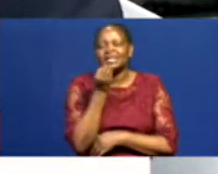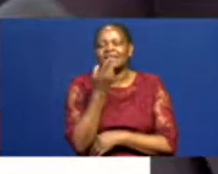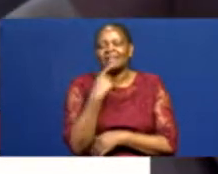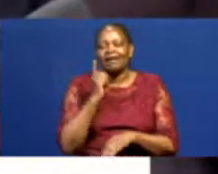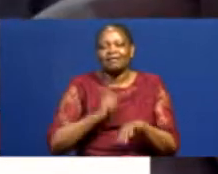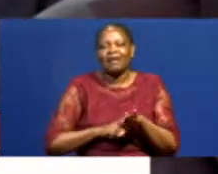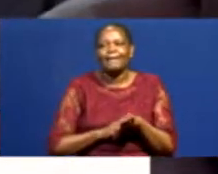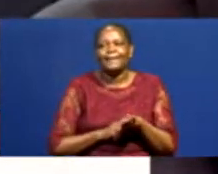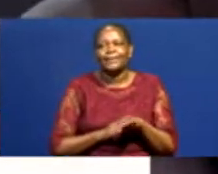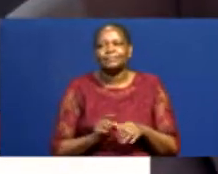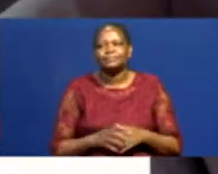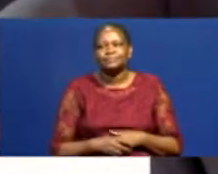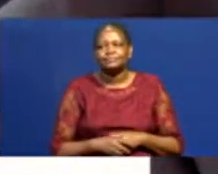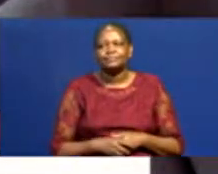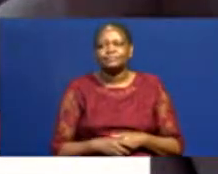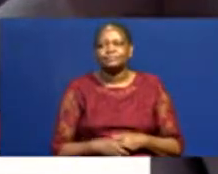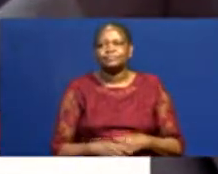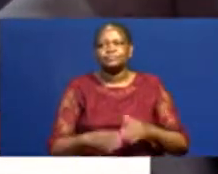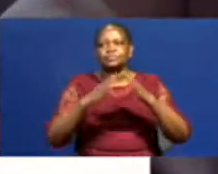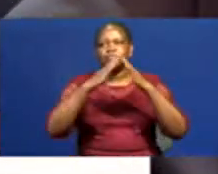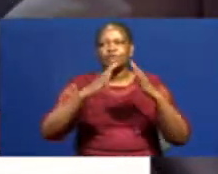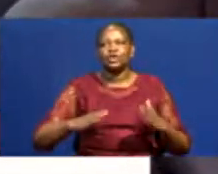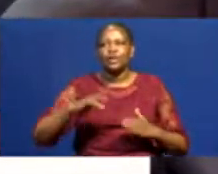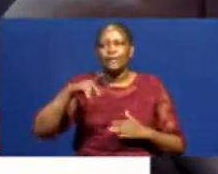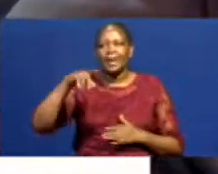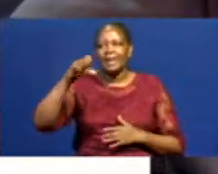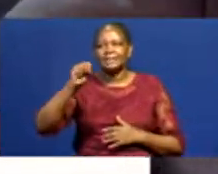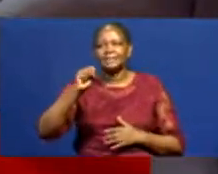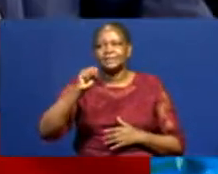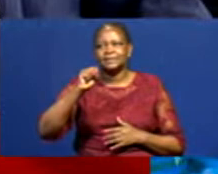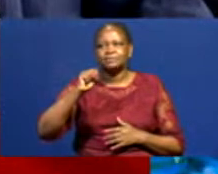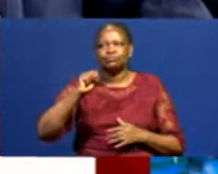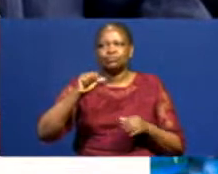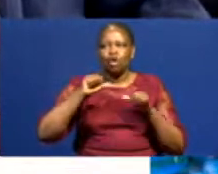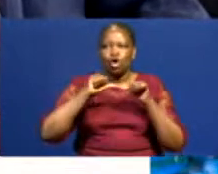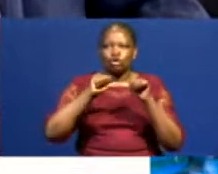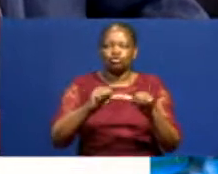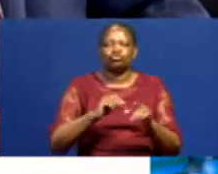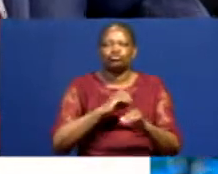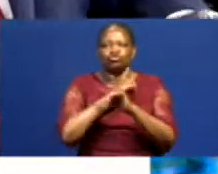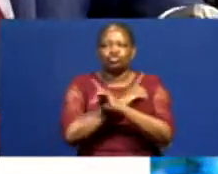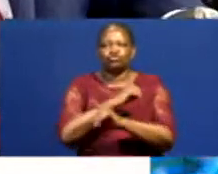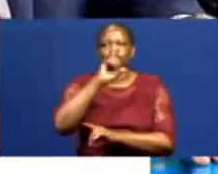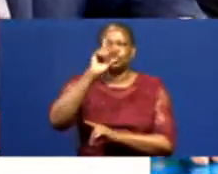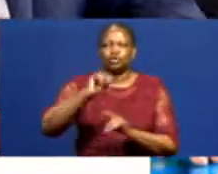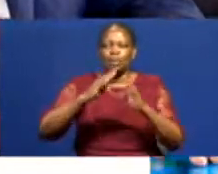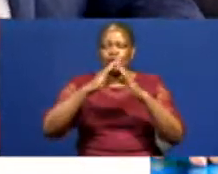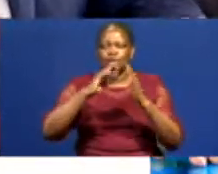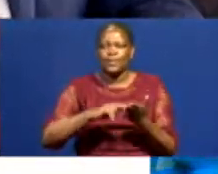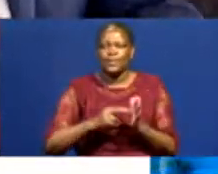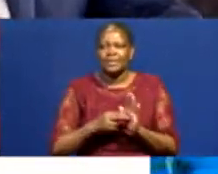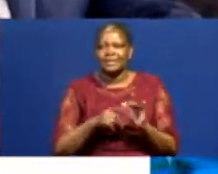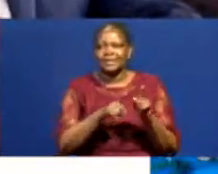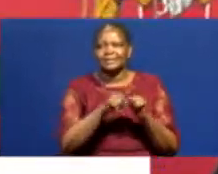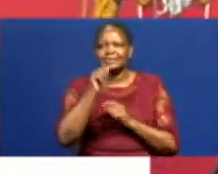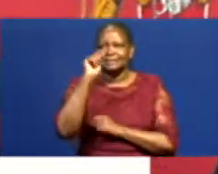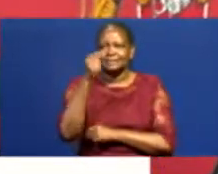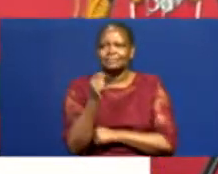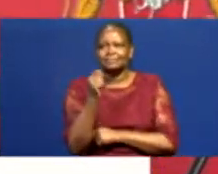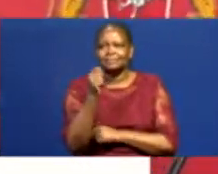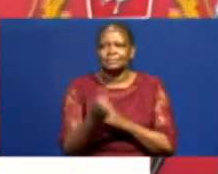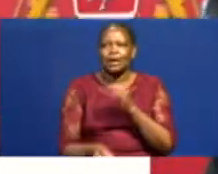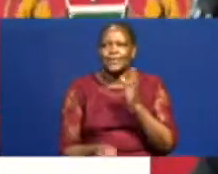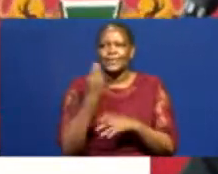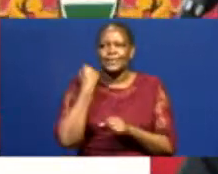time. Meanwhile, Housing Principal Secretary Charles Henger continued to defend the affordable housing project as key in creating